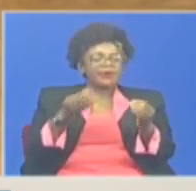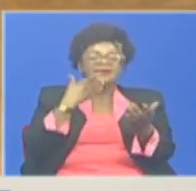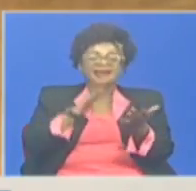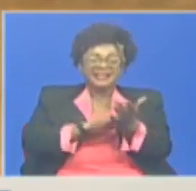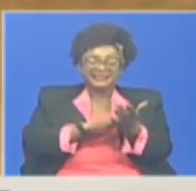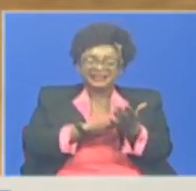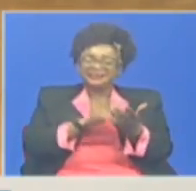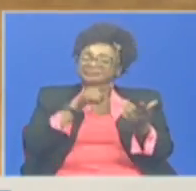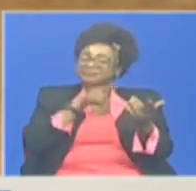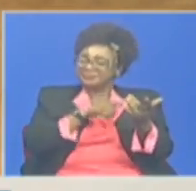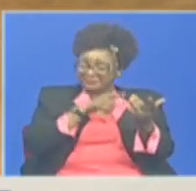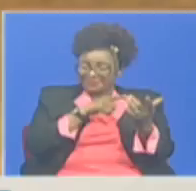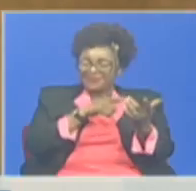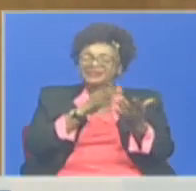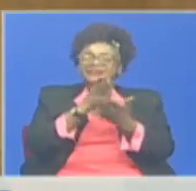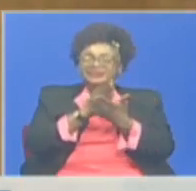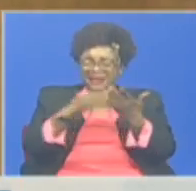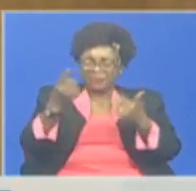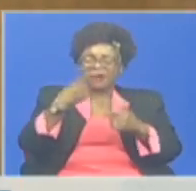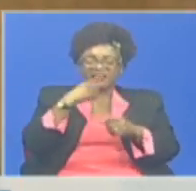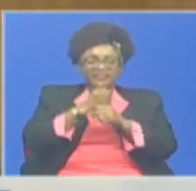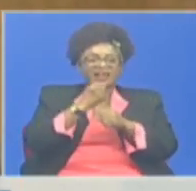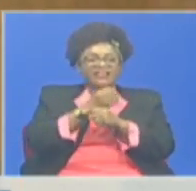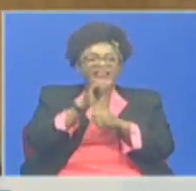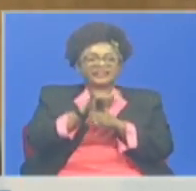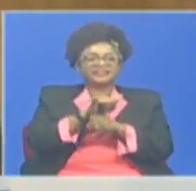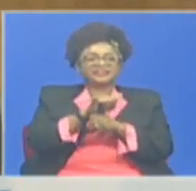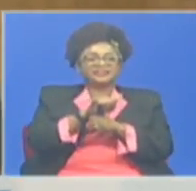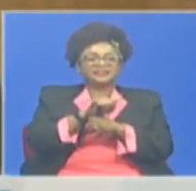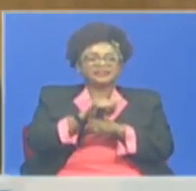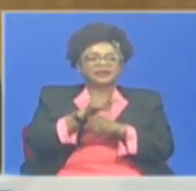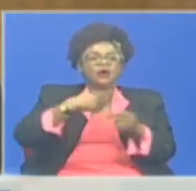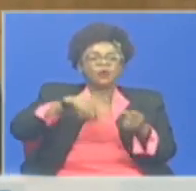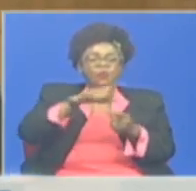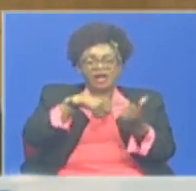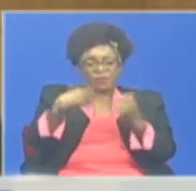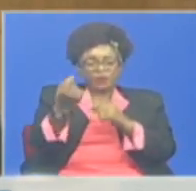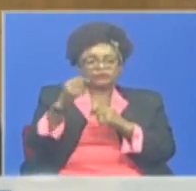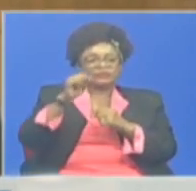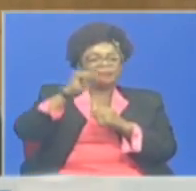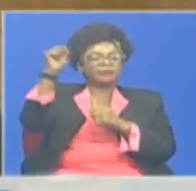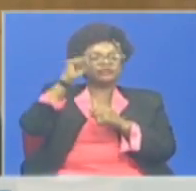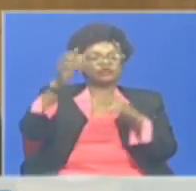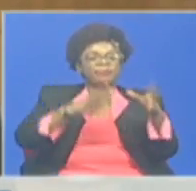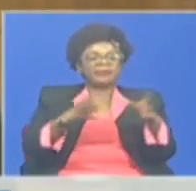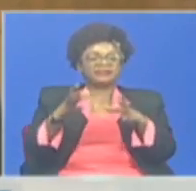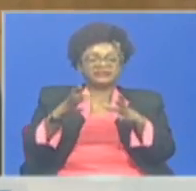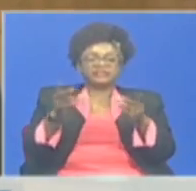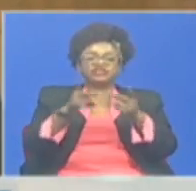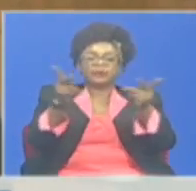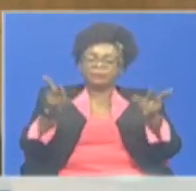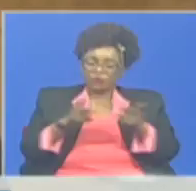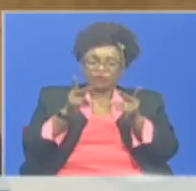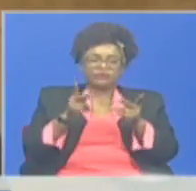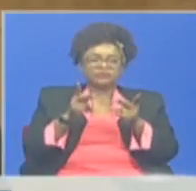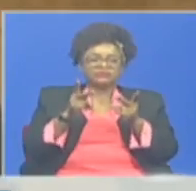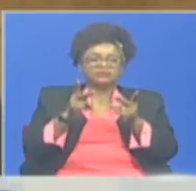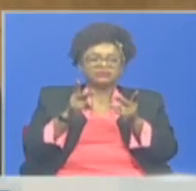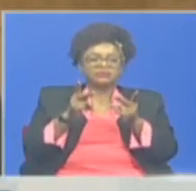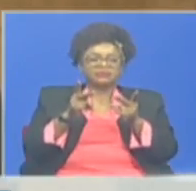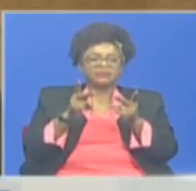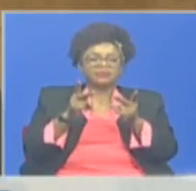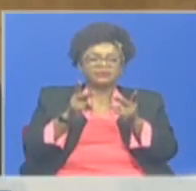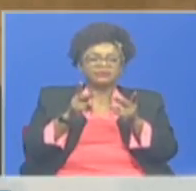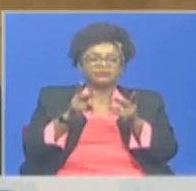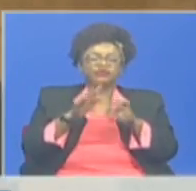mzee kope kwa meza. We shall be moving to the political parties tribunal to force an